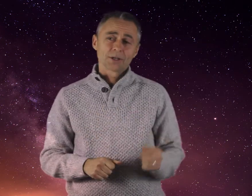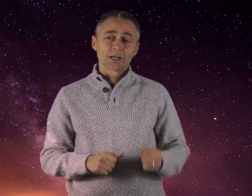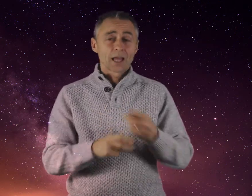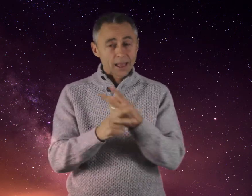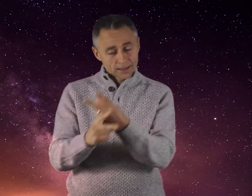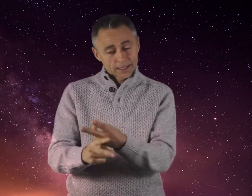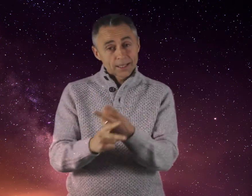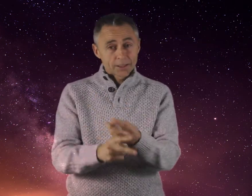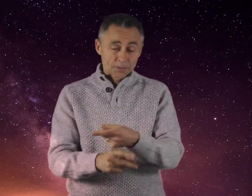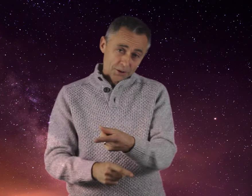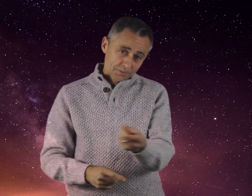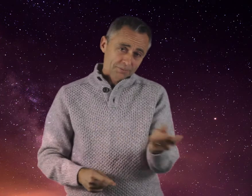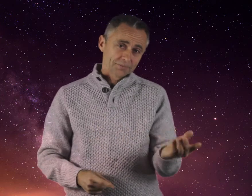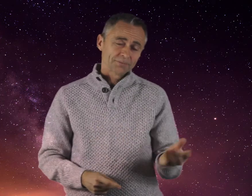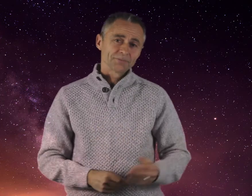and keep you.